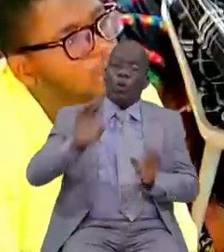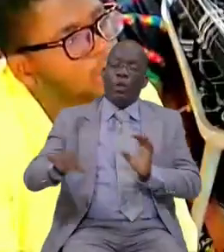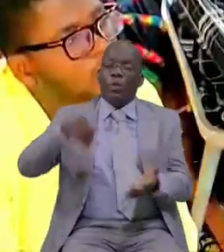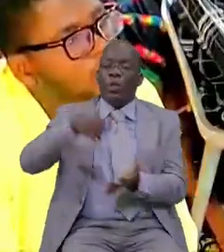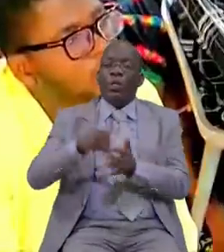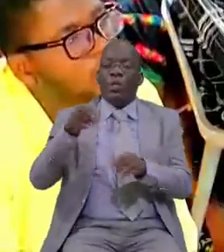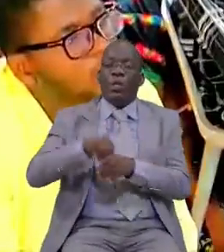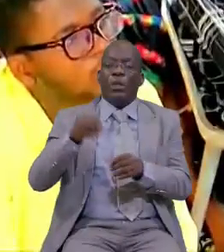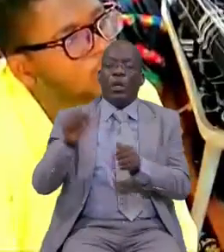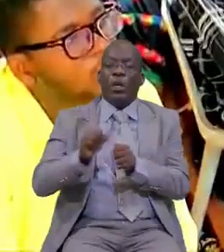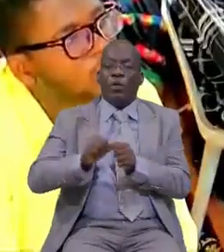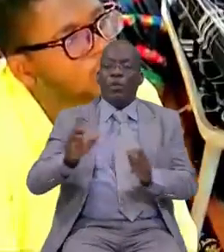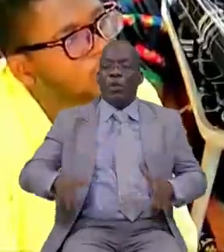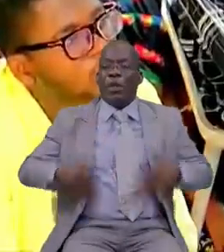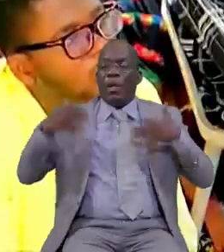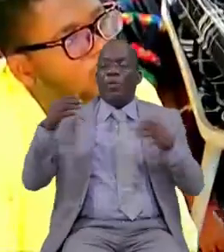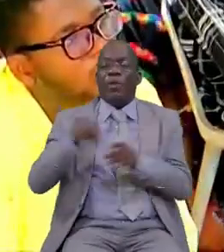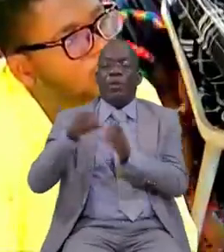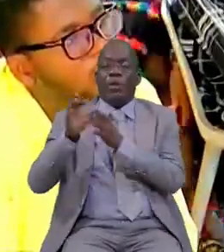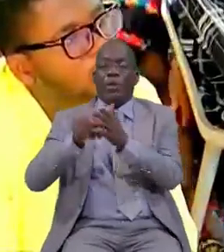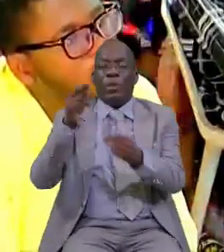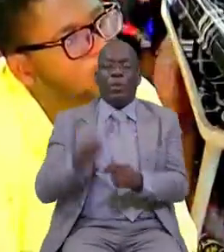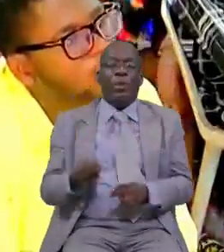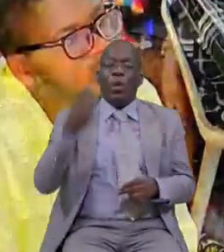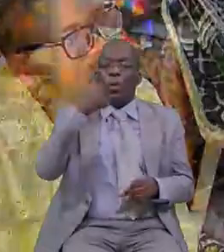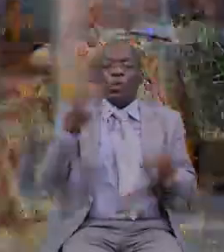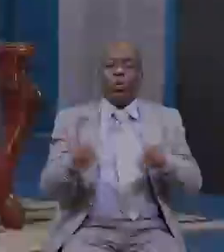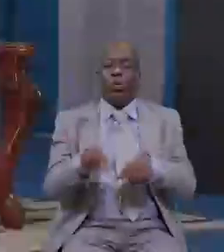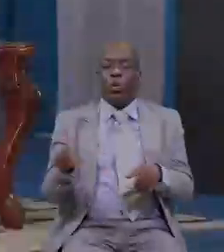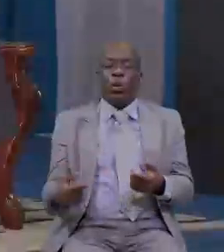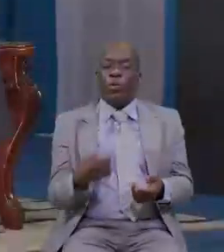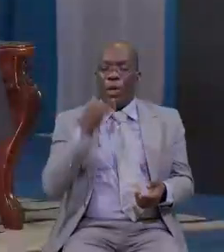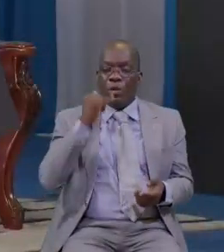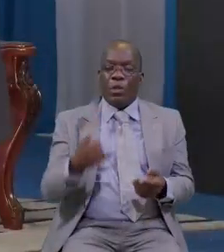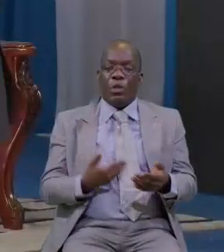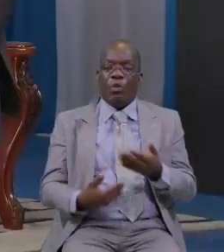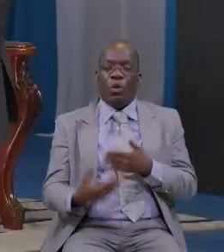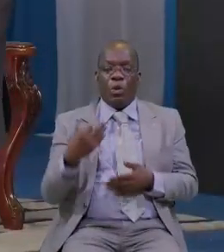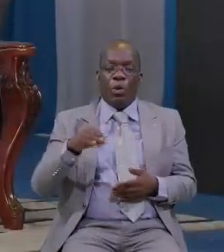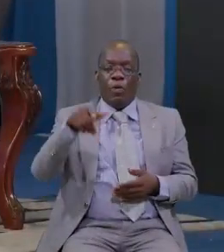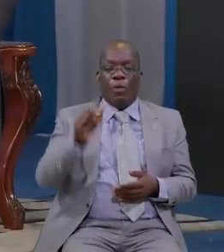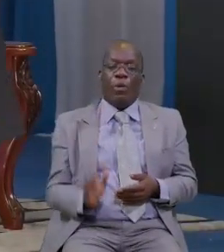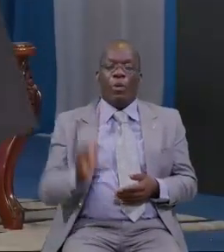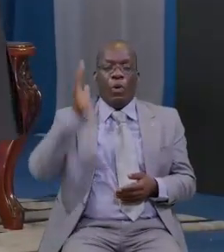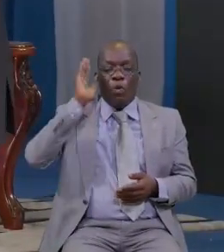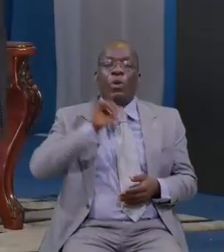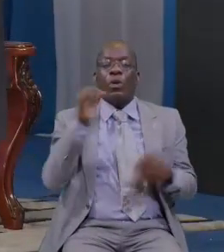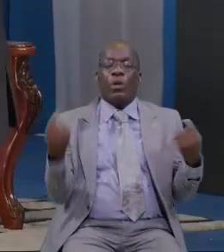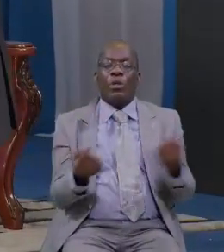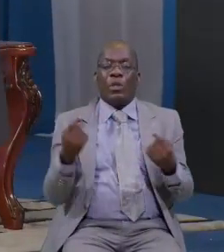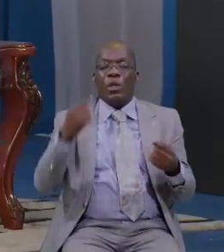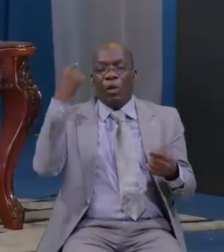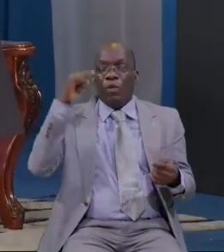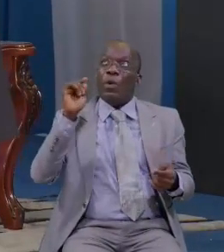Whosoever is born of God does not commit sin, for his seed remaineth in him, and